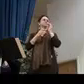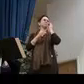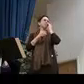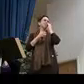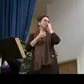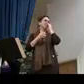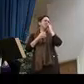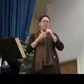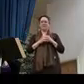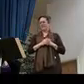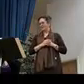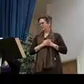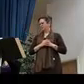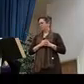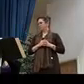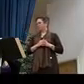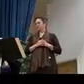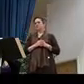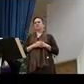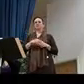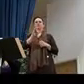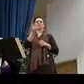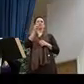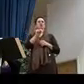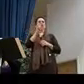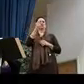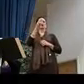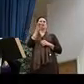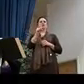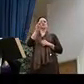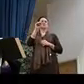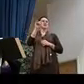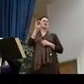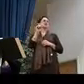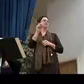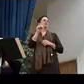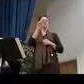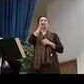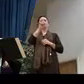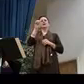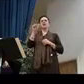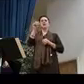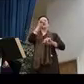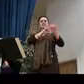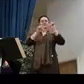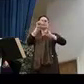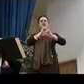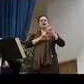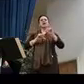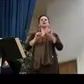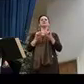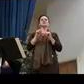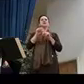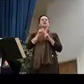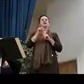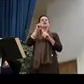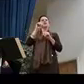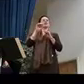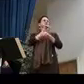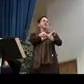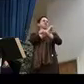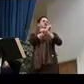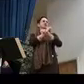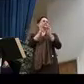John Charles from Chester Venus, Associate of Applied Science, Sustainable Energy Tech, a Certificate of Applied Science, Sustainable